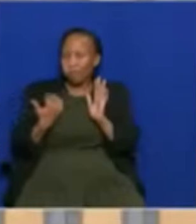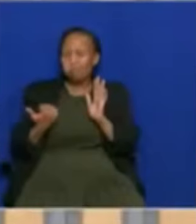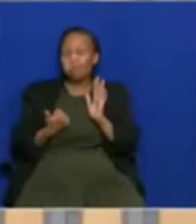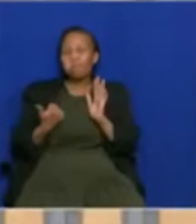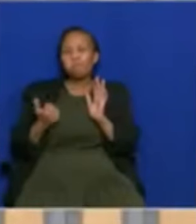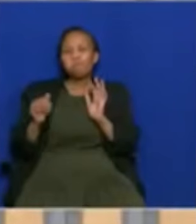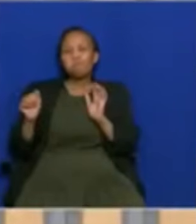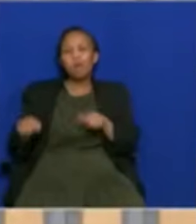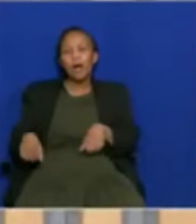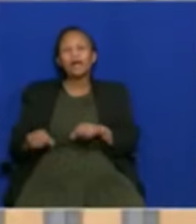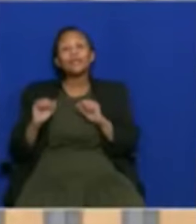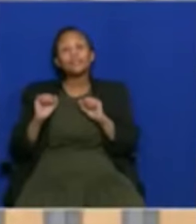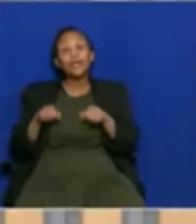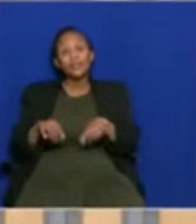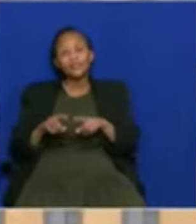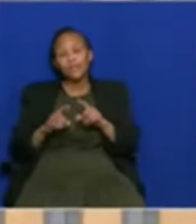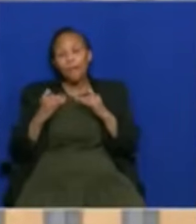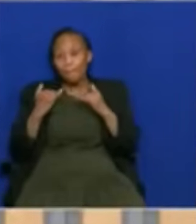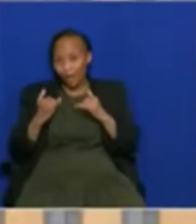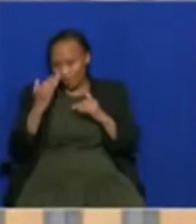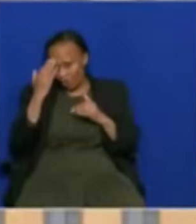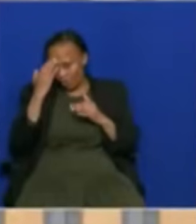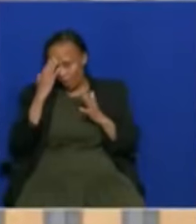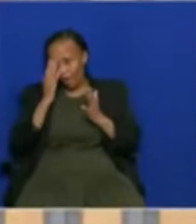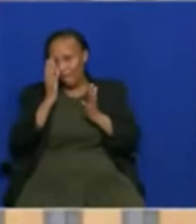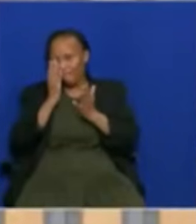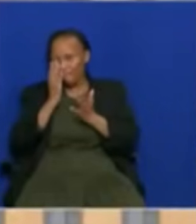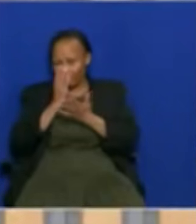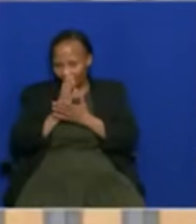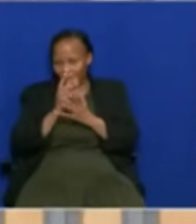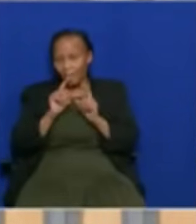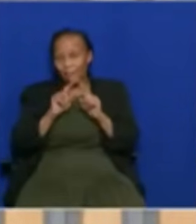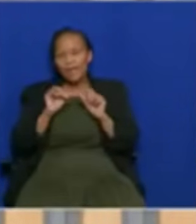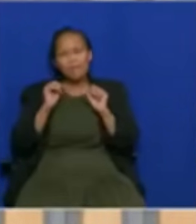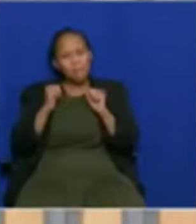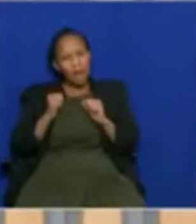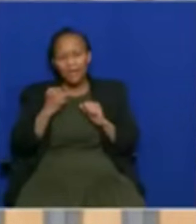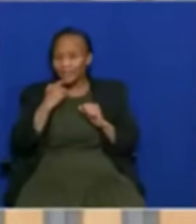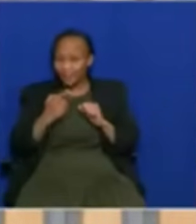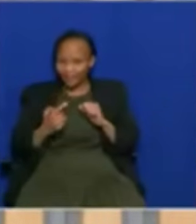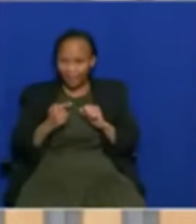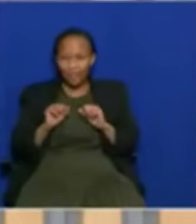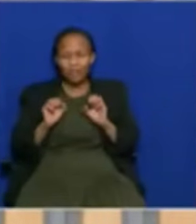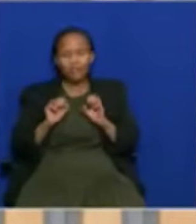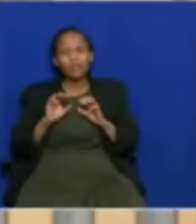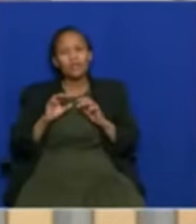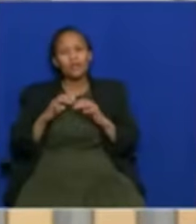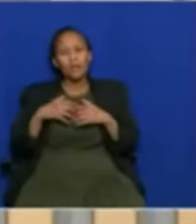facts, do you still insist that the panel was irregularly constituted, yes or no?